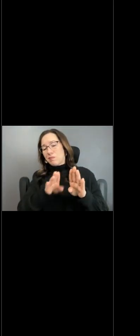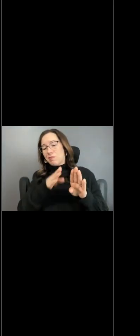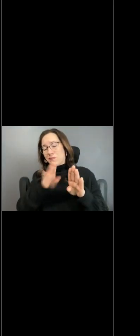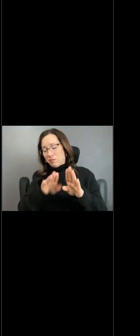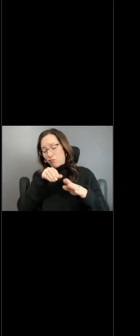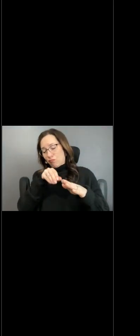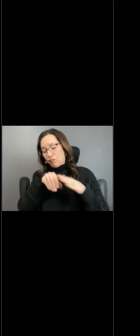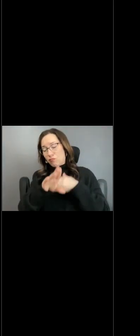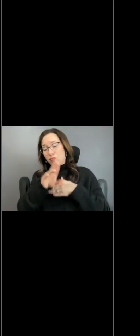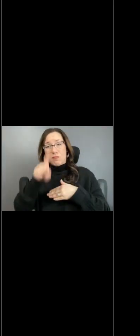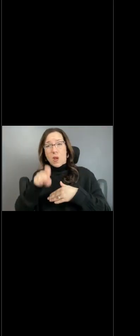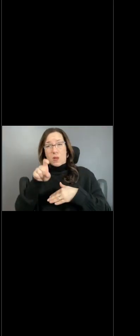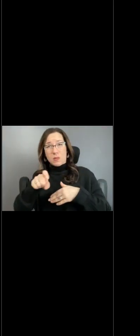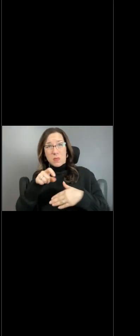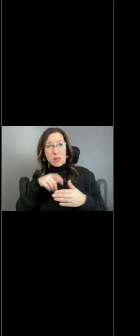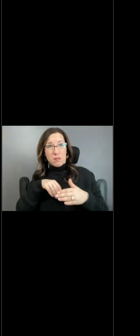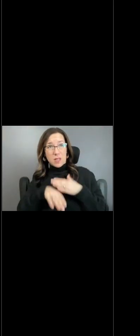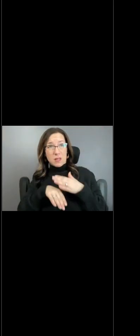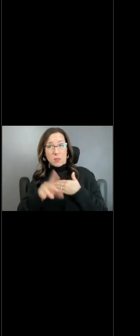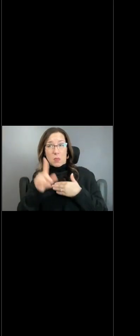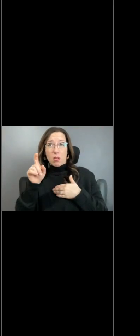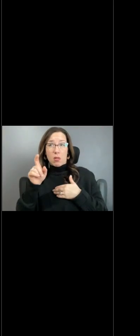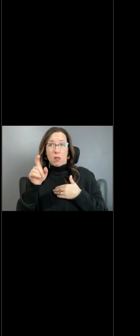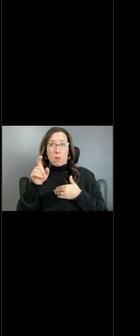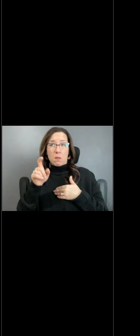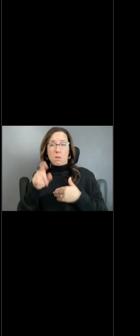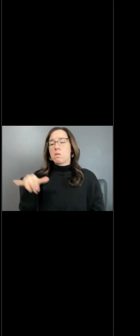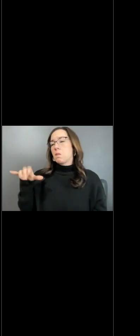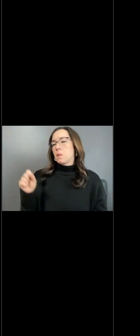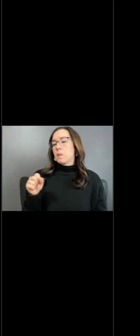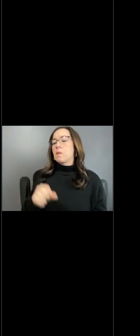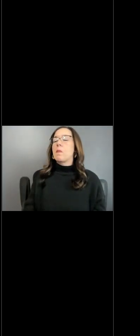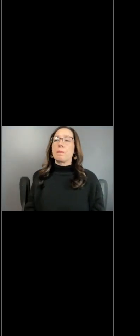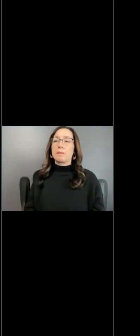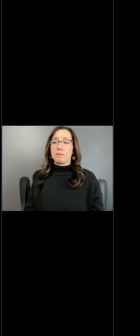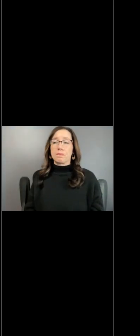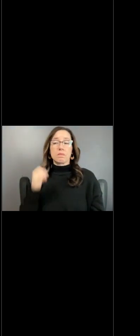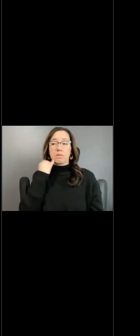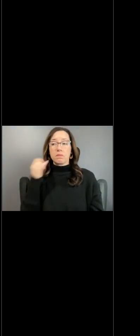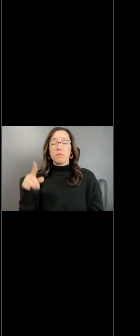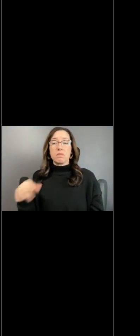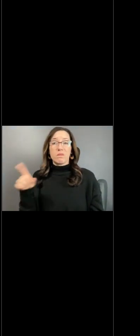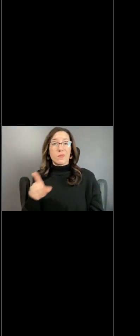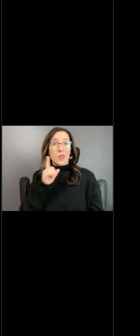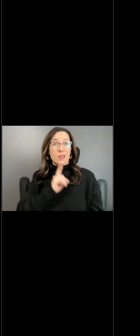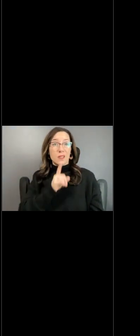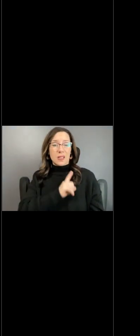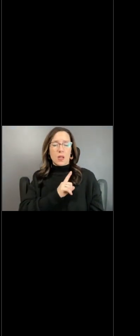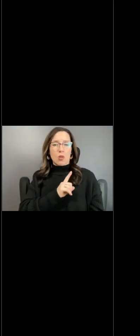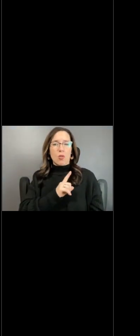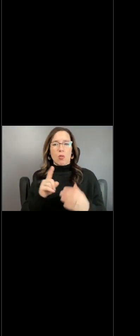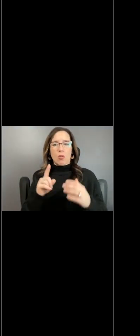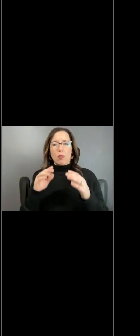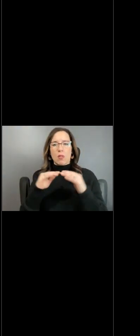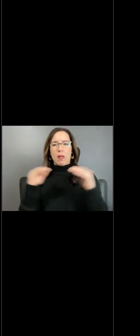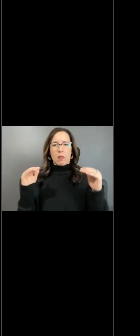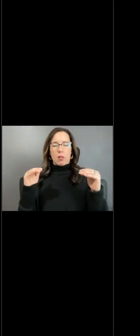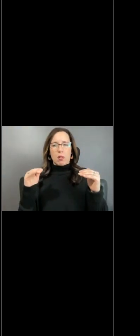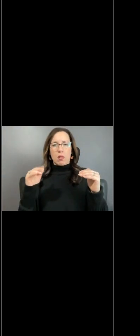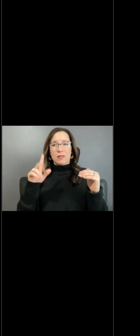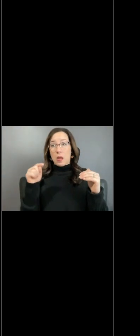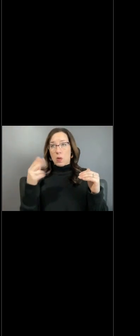be accessible? The answer is yes, if they are single-story townhouses.